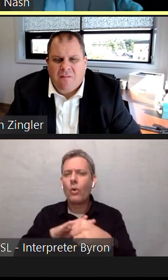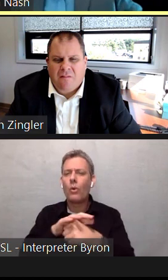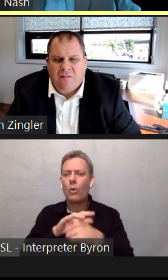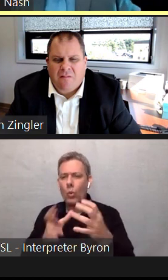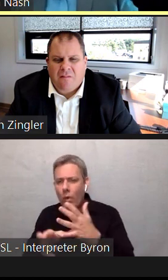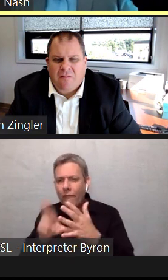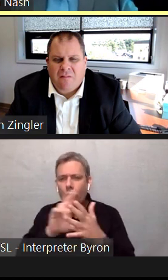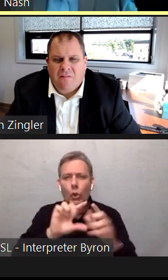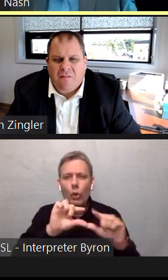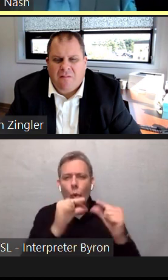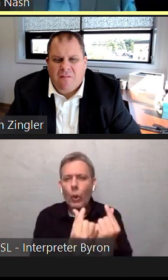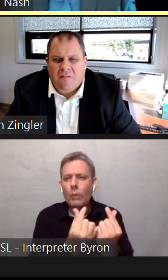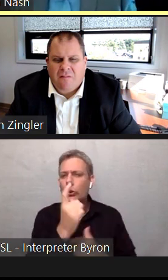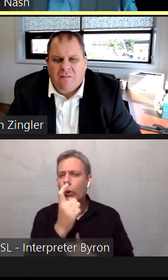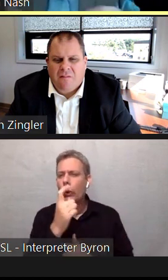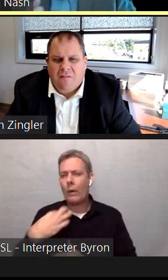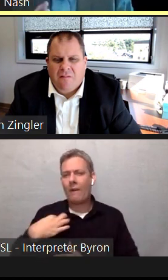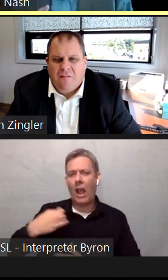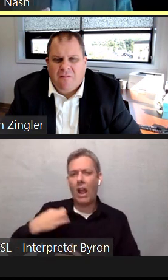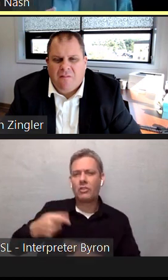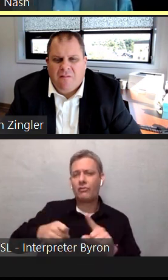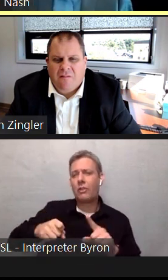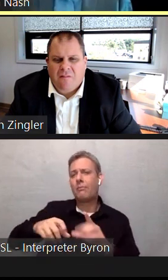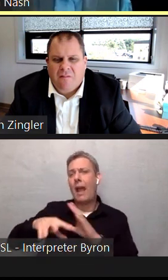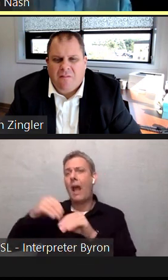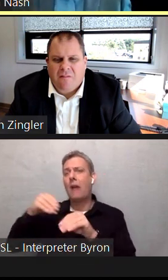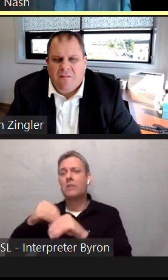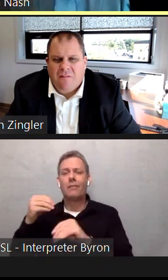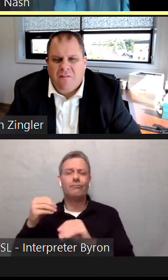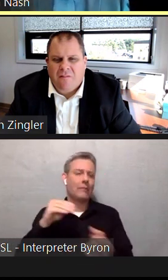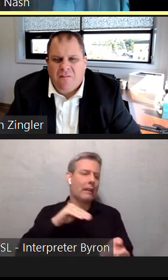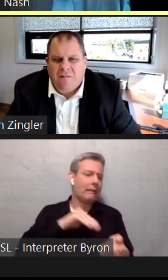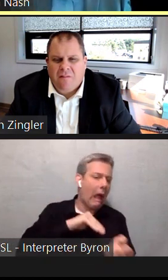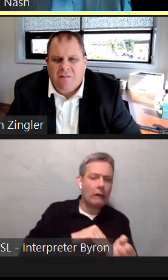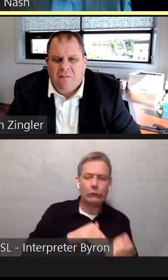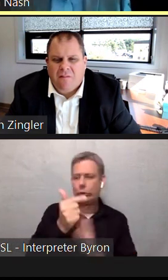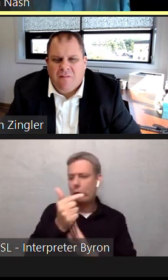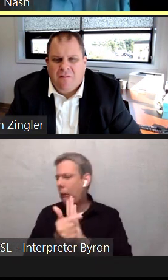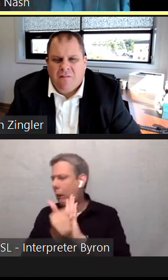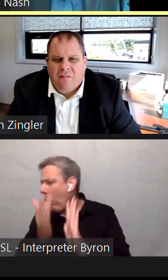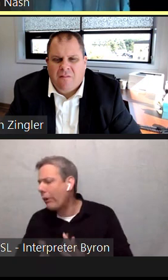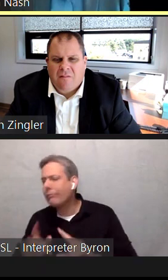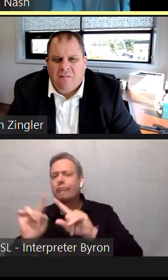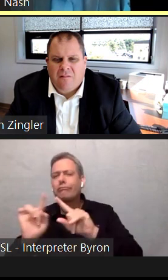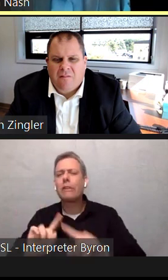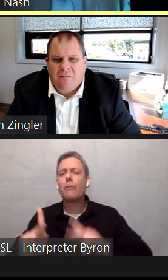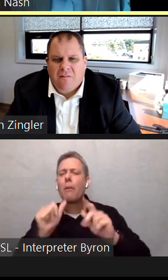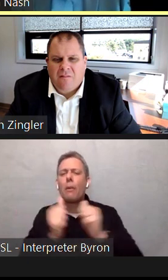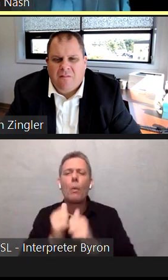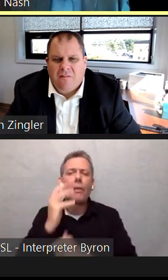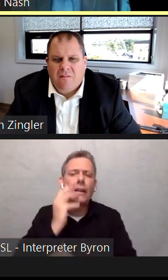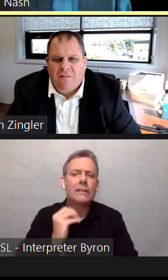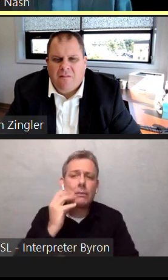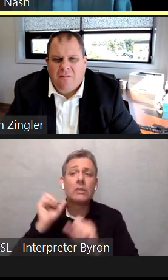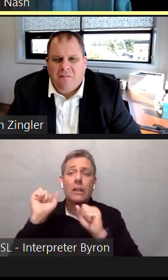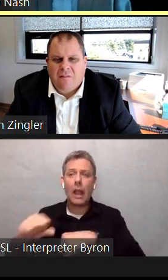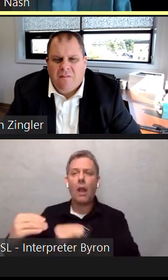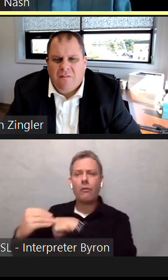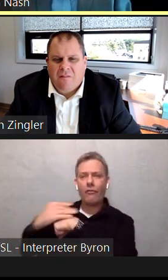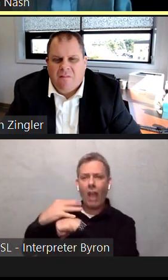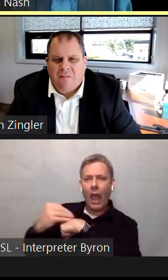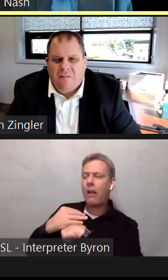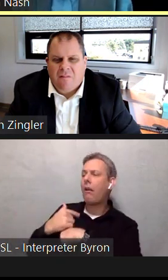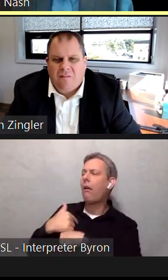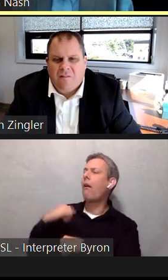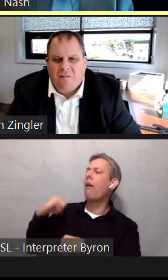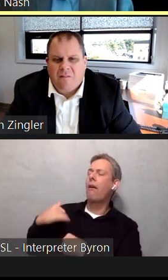are volunteers from outside the community, doctors, lawyers, different people with experience that can advise us. And